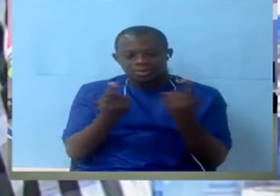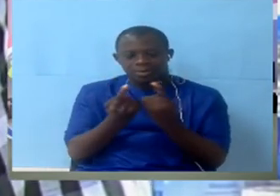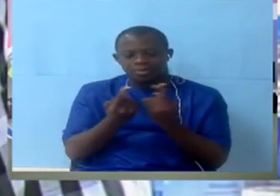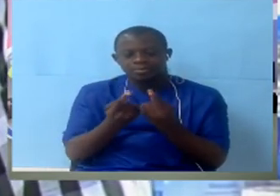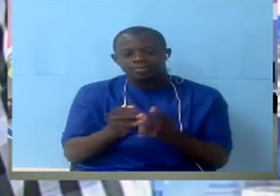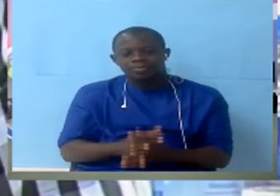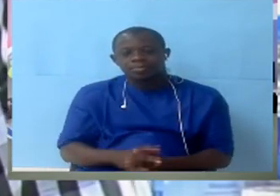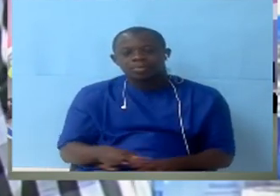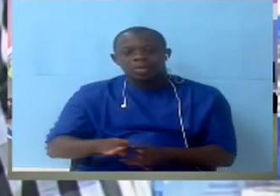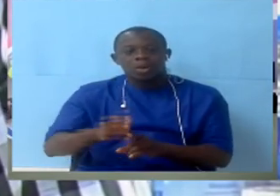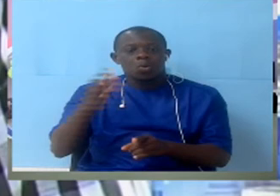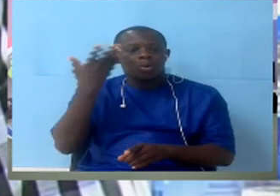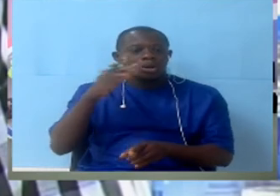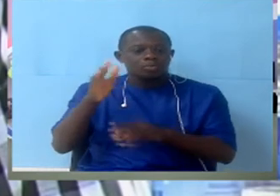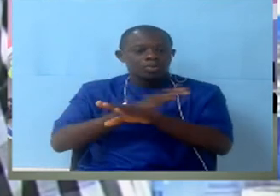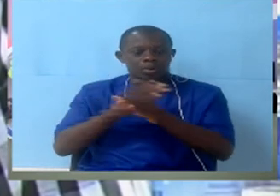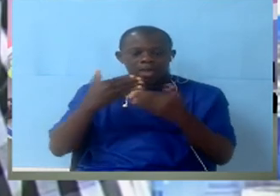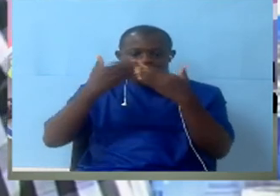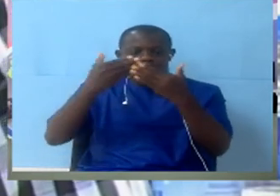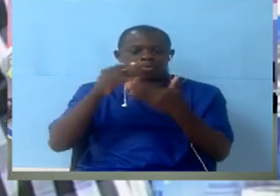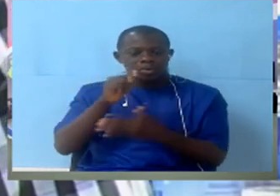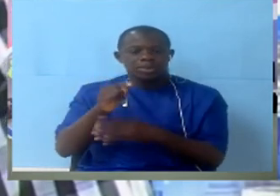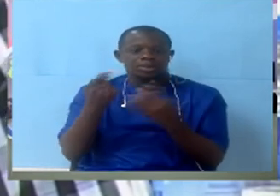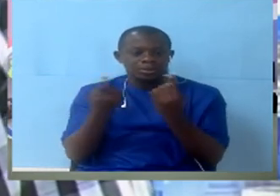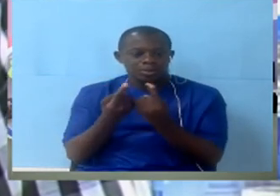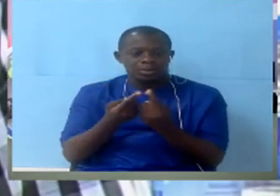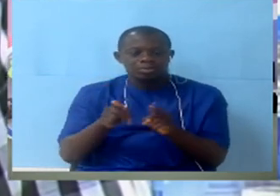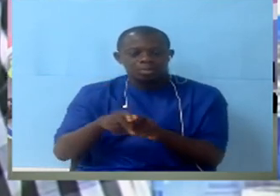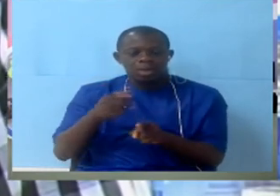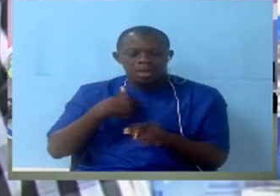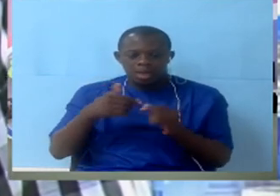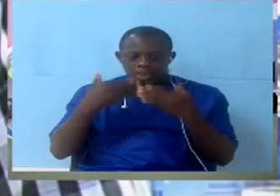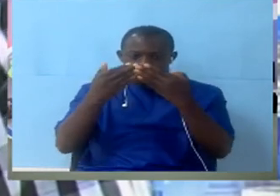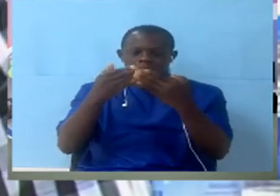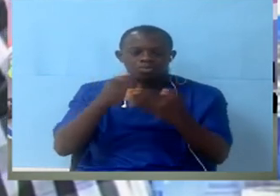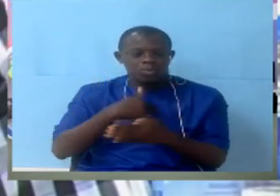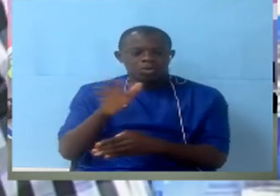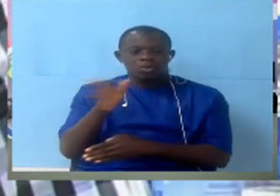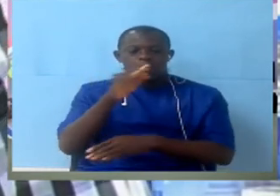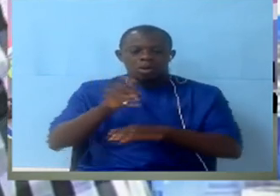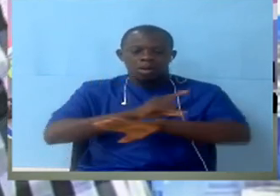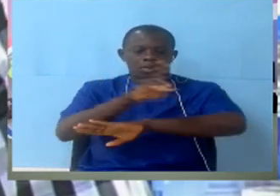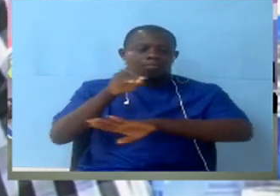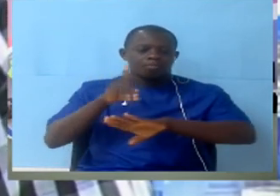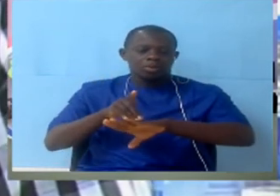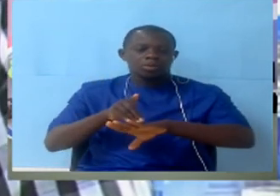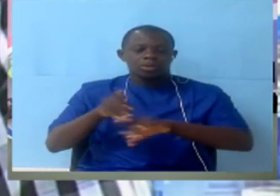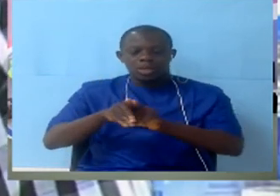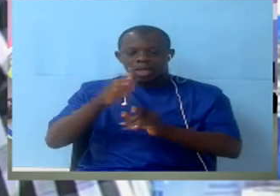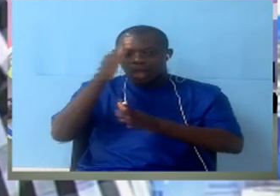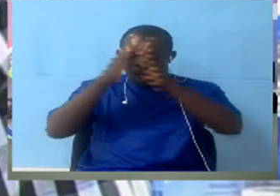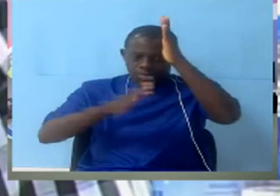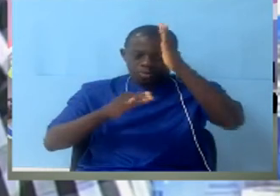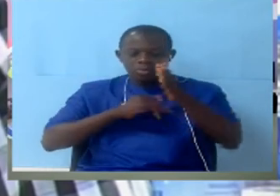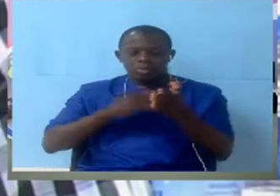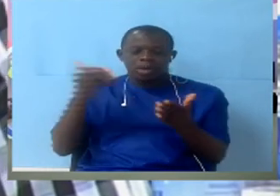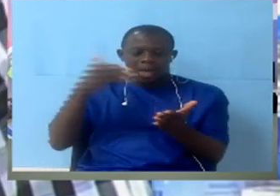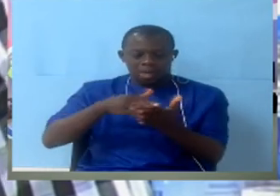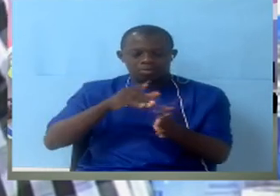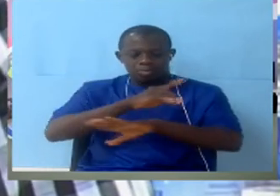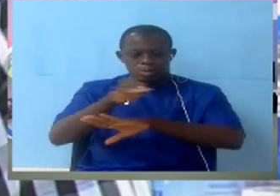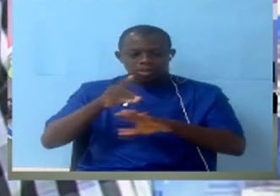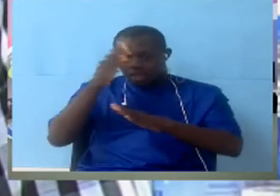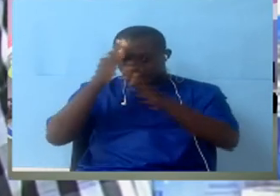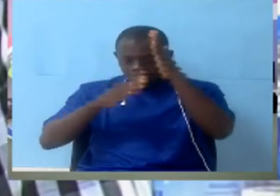from what time when Kabra offonye? So since he told me that, guy kongara kampu fongoto. I told him I'm going to the camp. So ndara kampu, ndara kampu fongoto. I went to the camp. So ambe